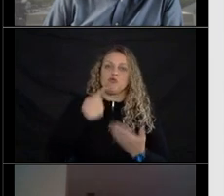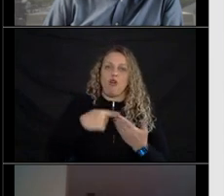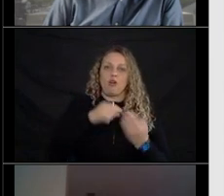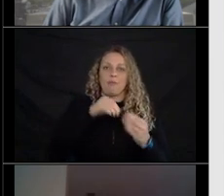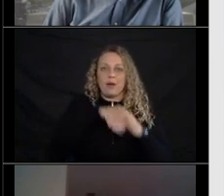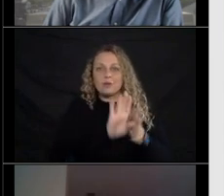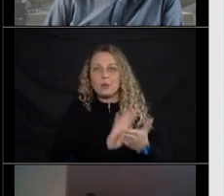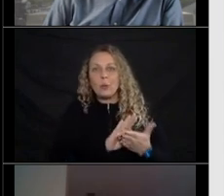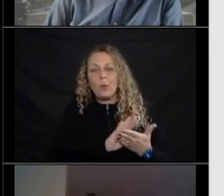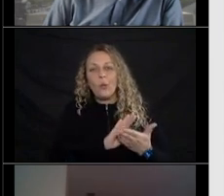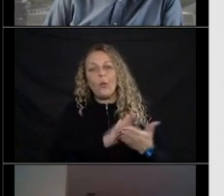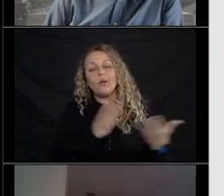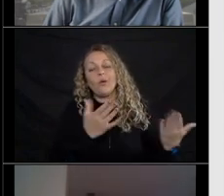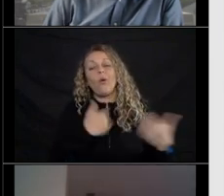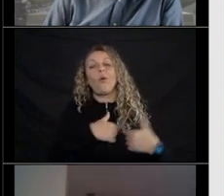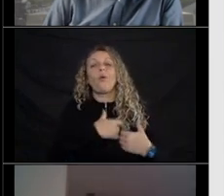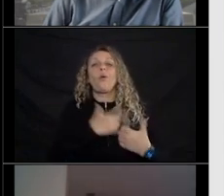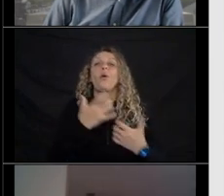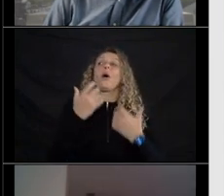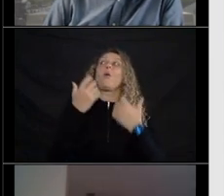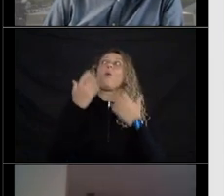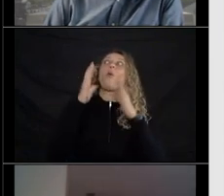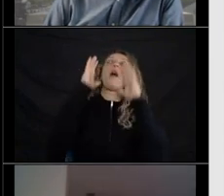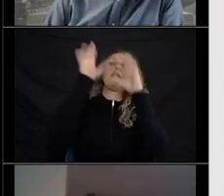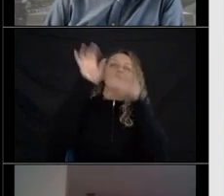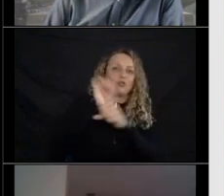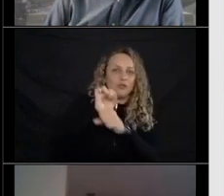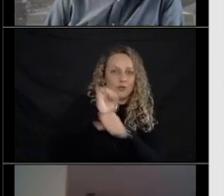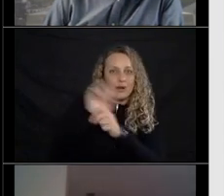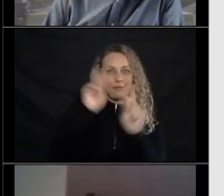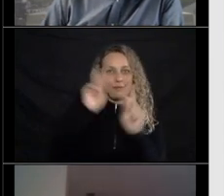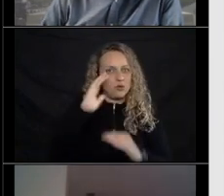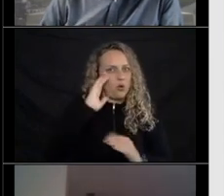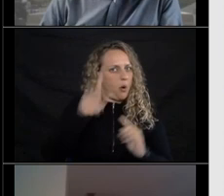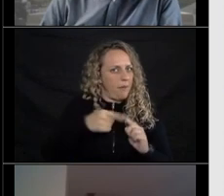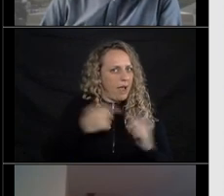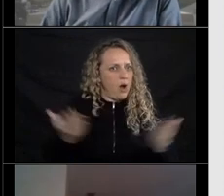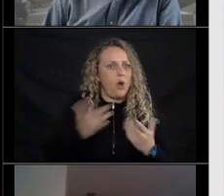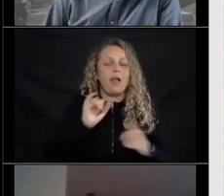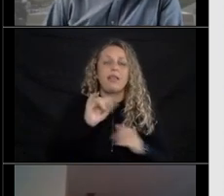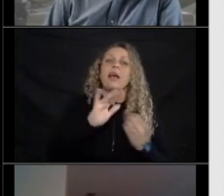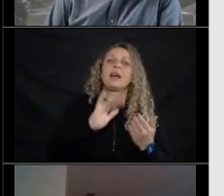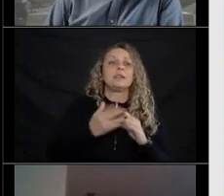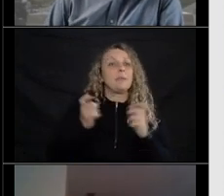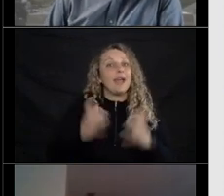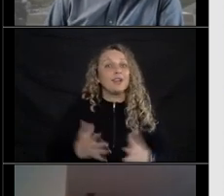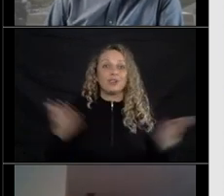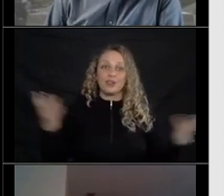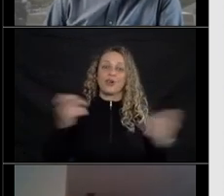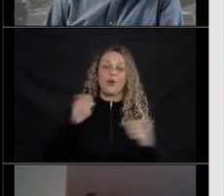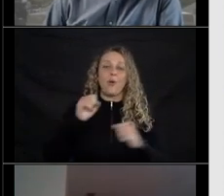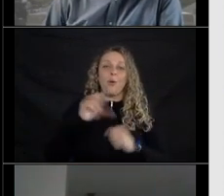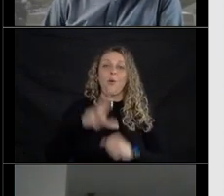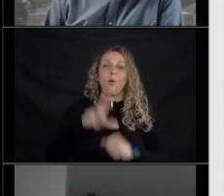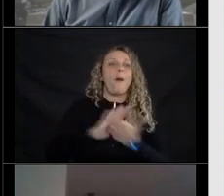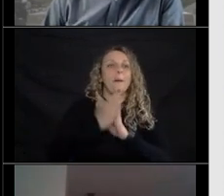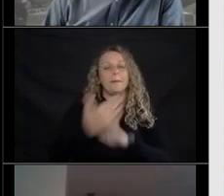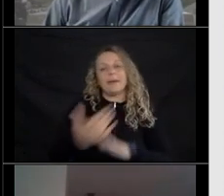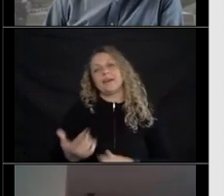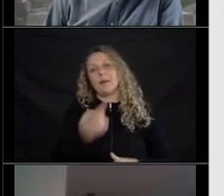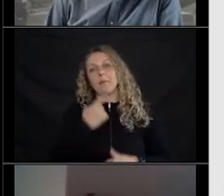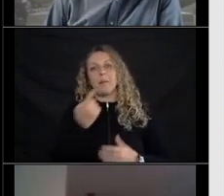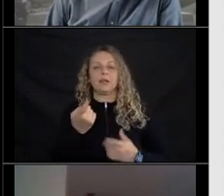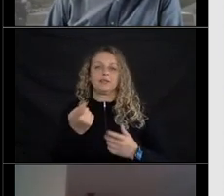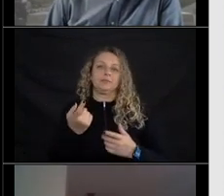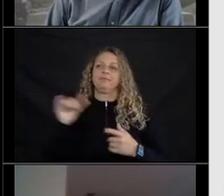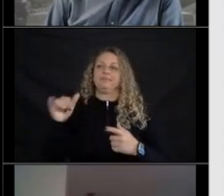in school, but there are wonderful careers that people should know about, like being a city manager or being a public works